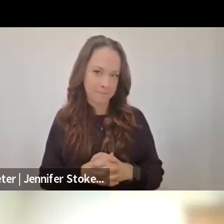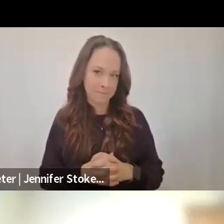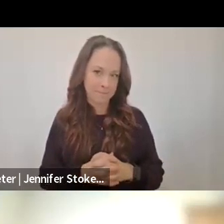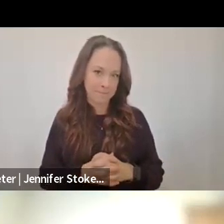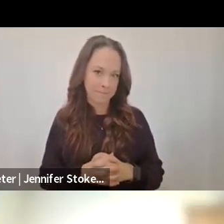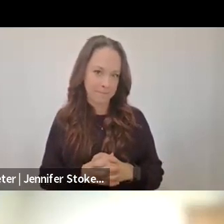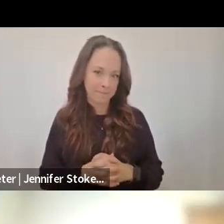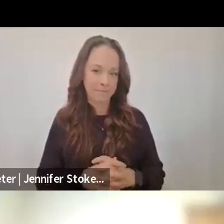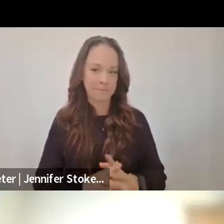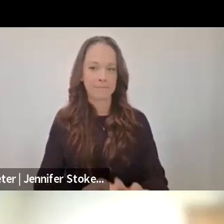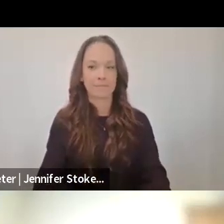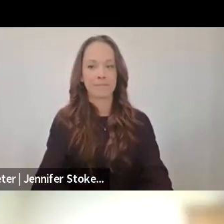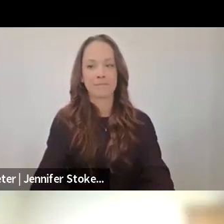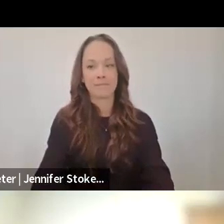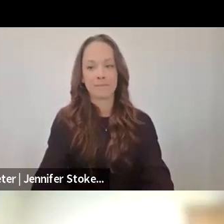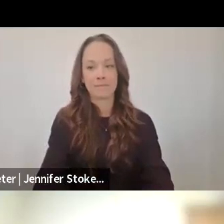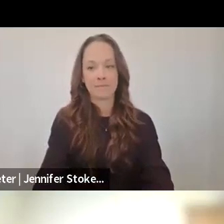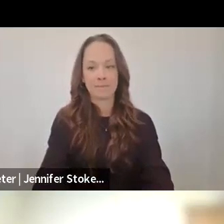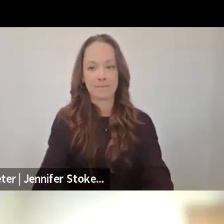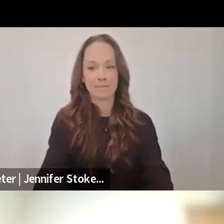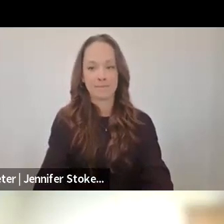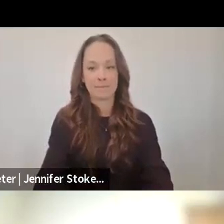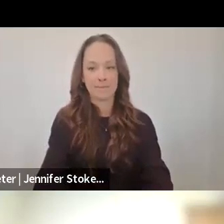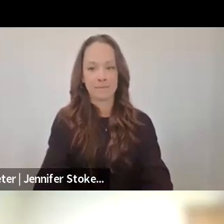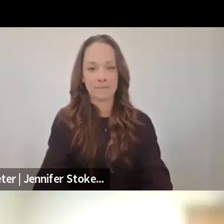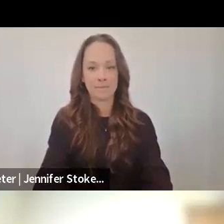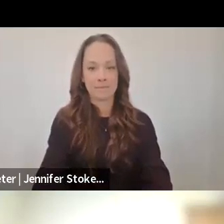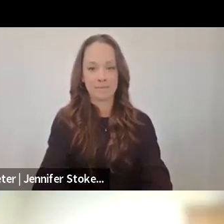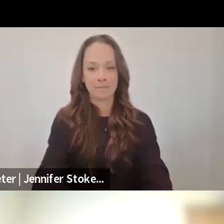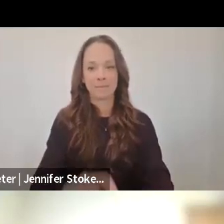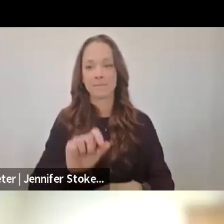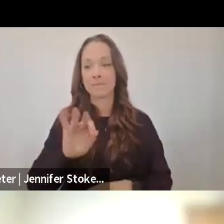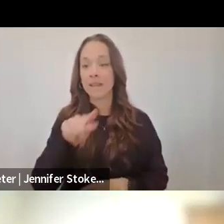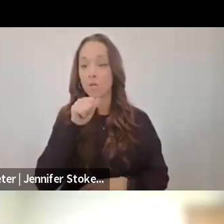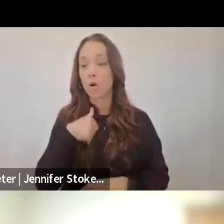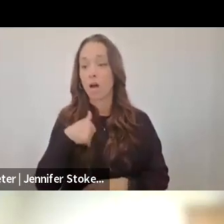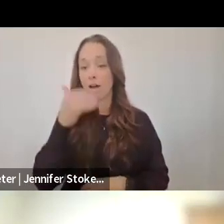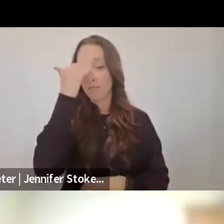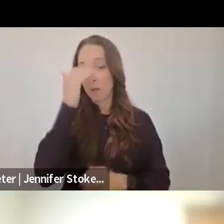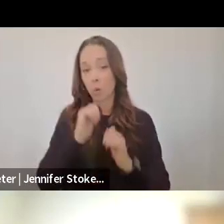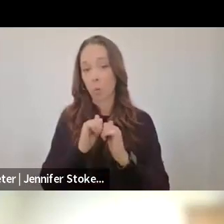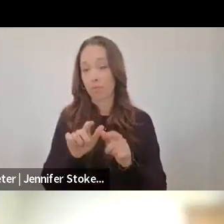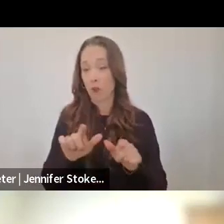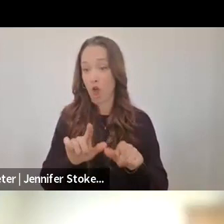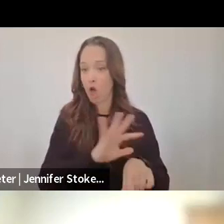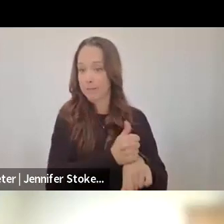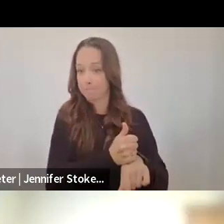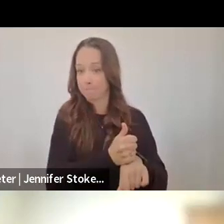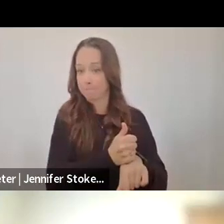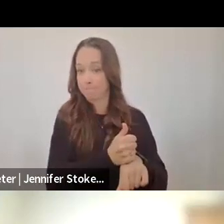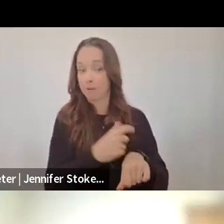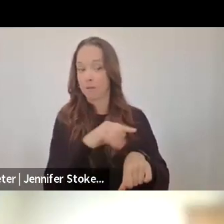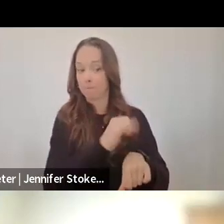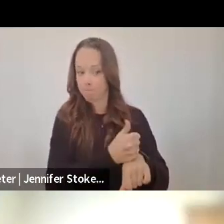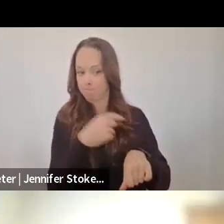So if you are not familiar with the laws that are in place that require the provision